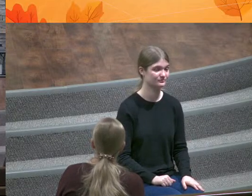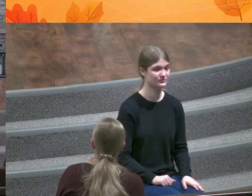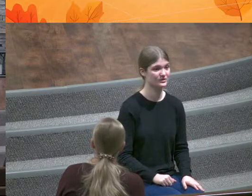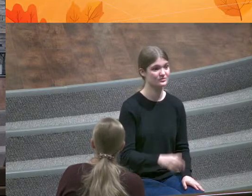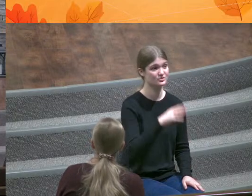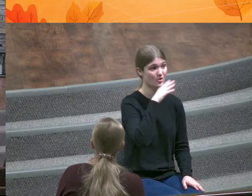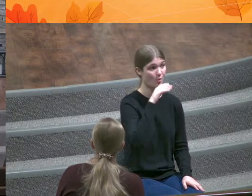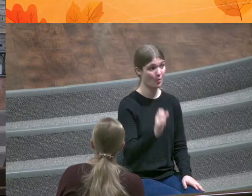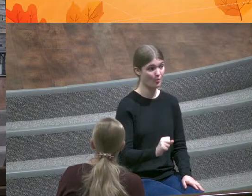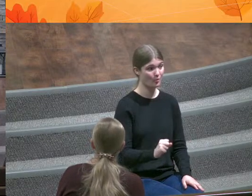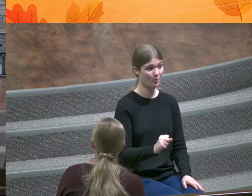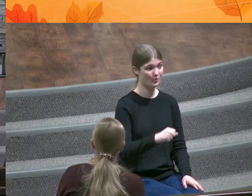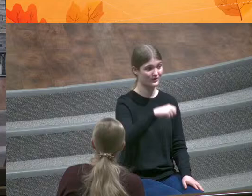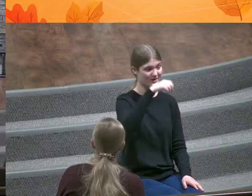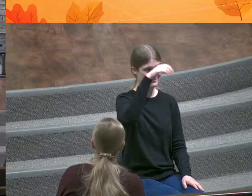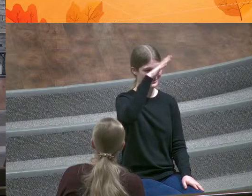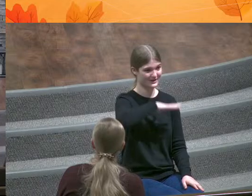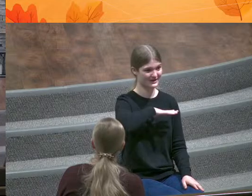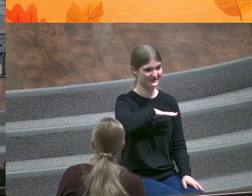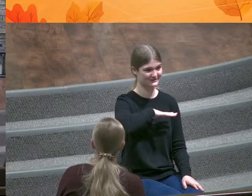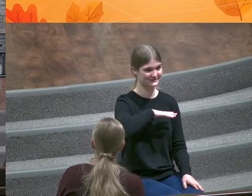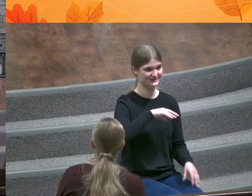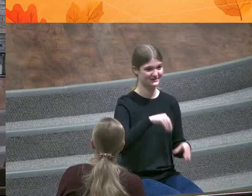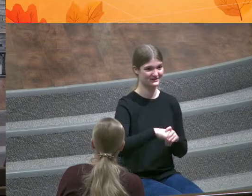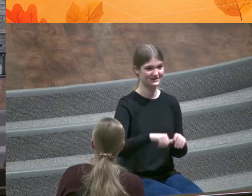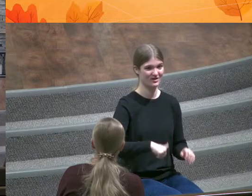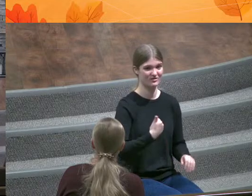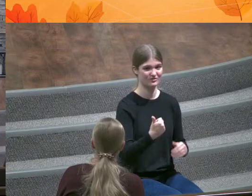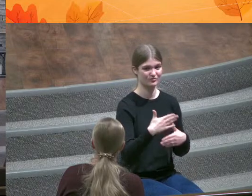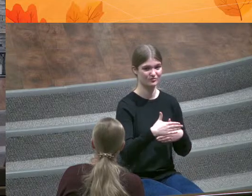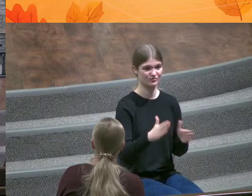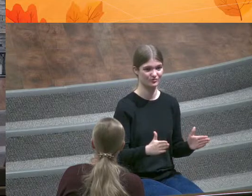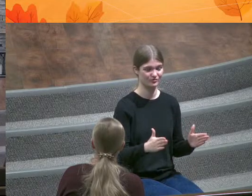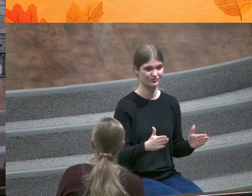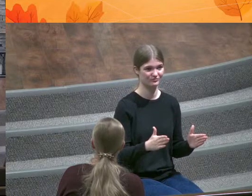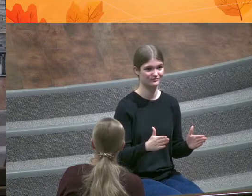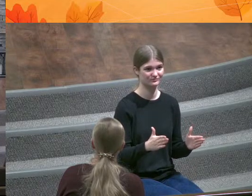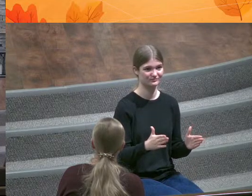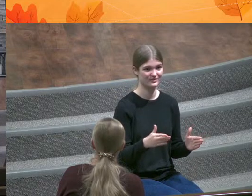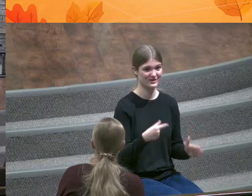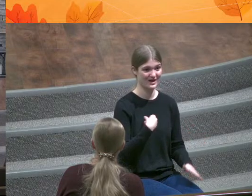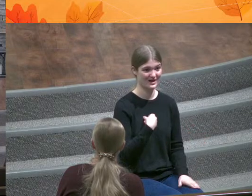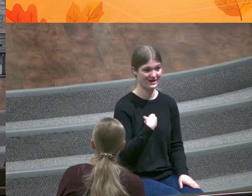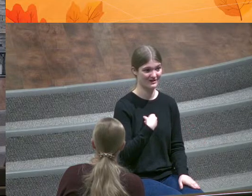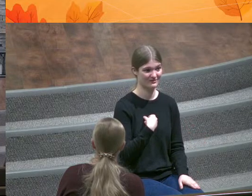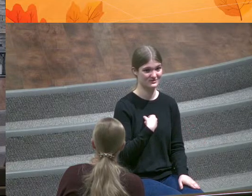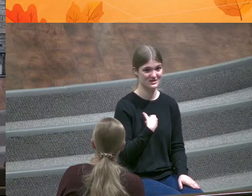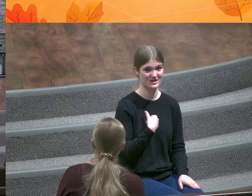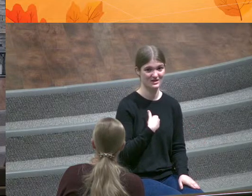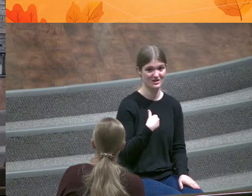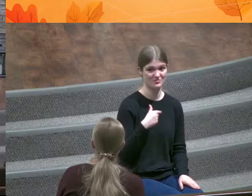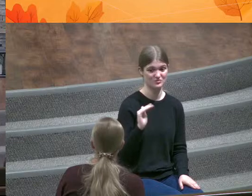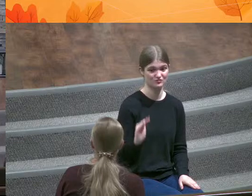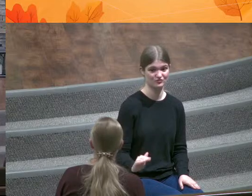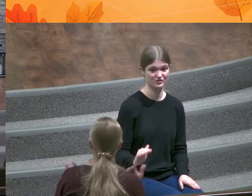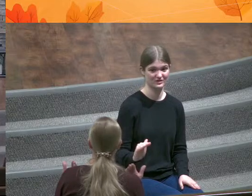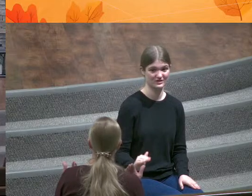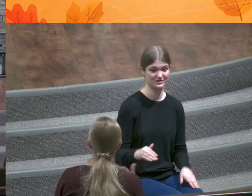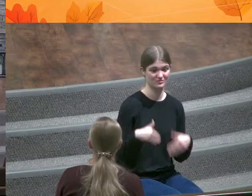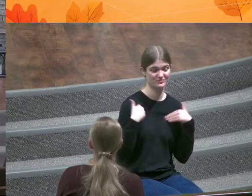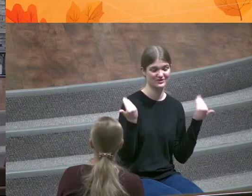There was an old man back in that other room. I was really small.